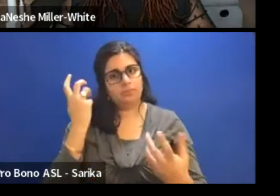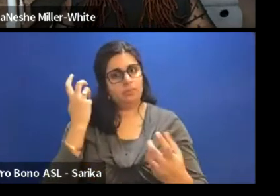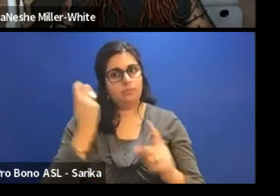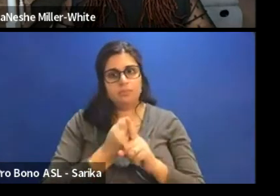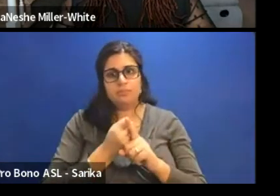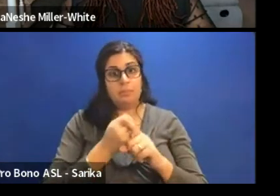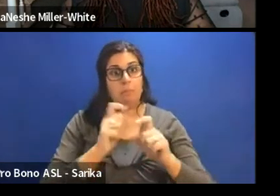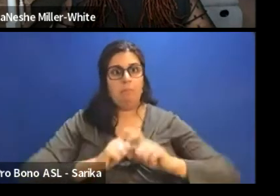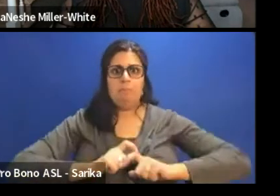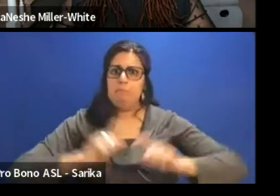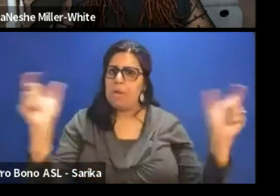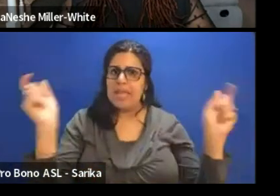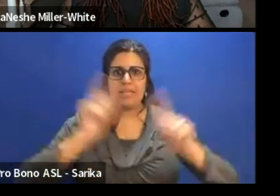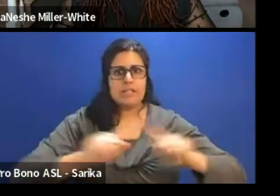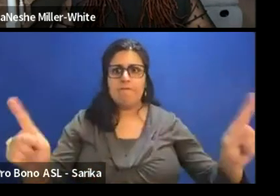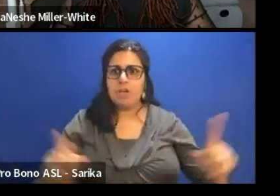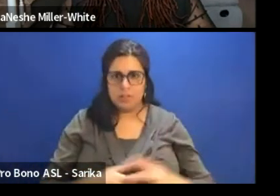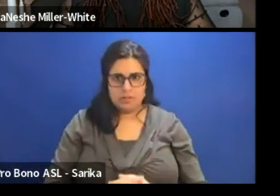difference.